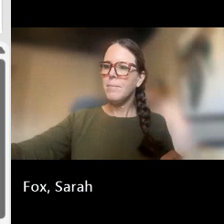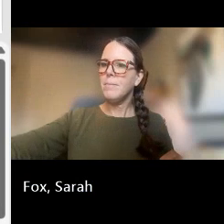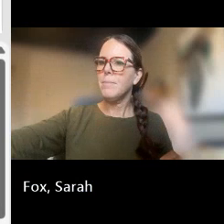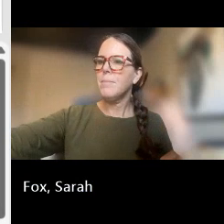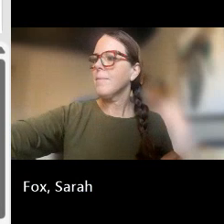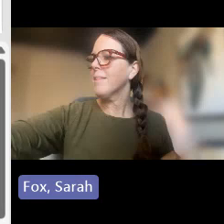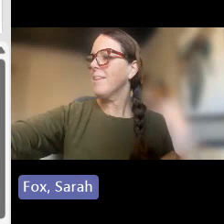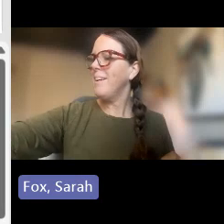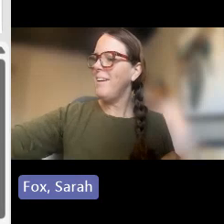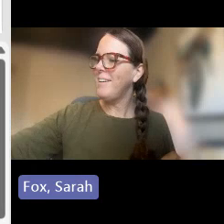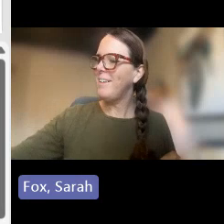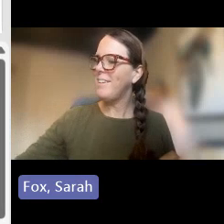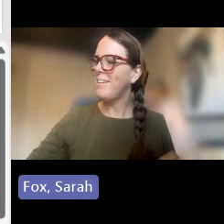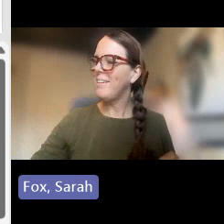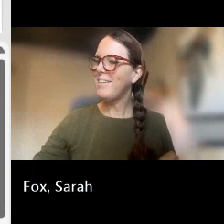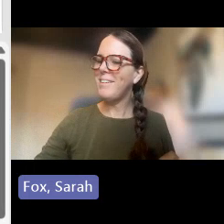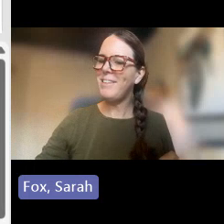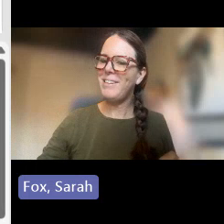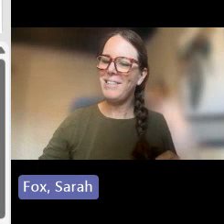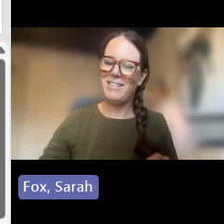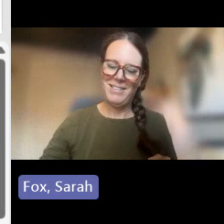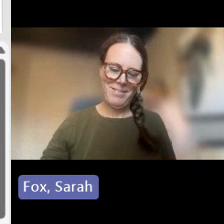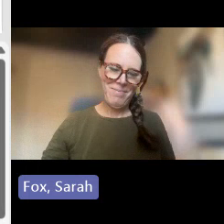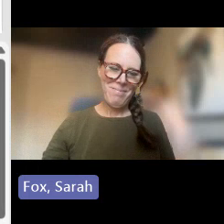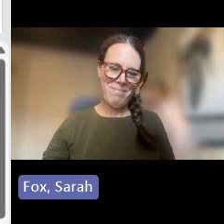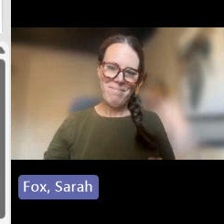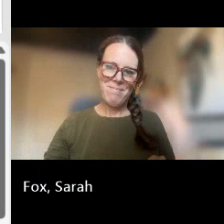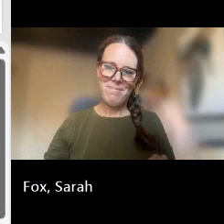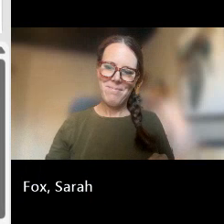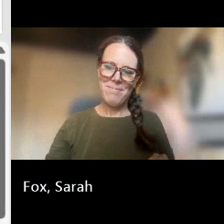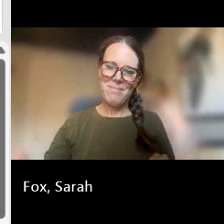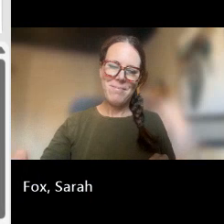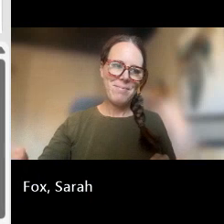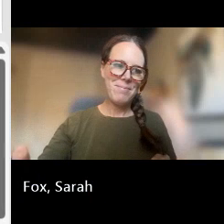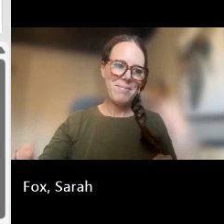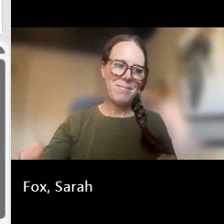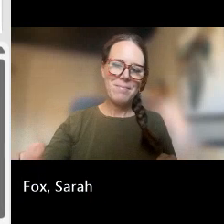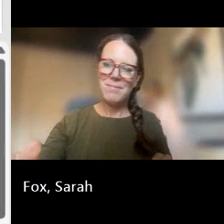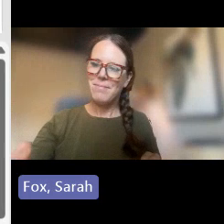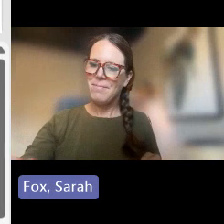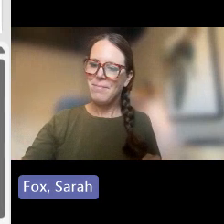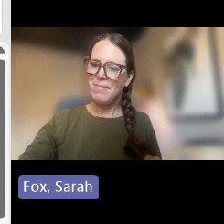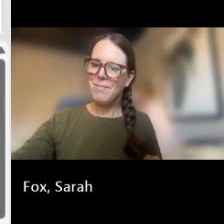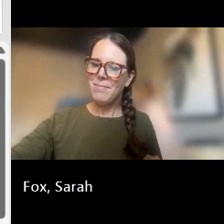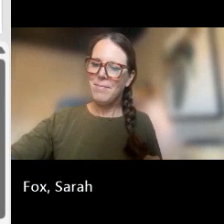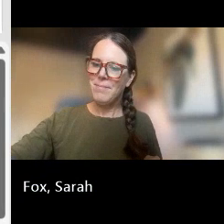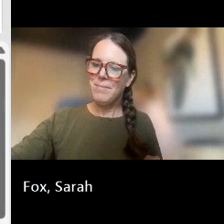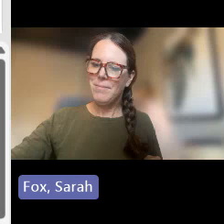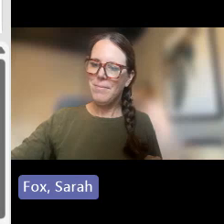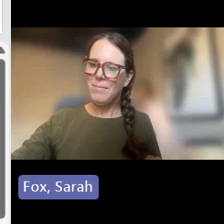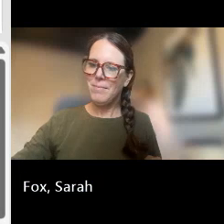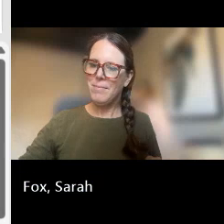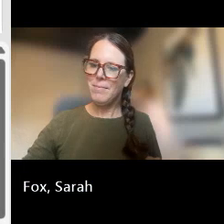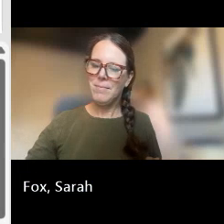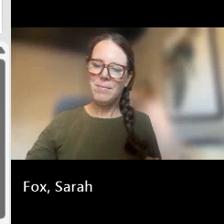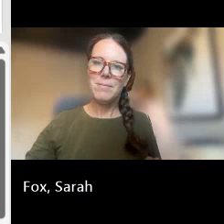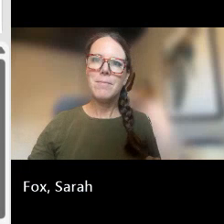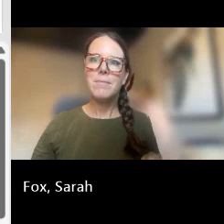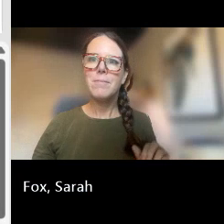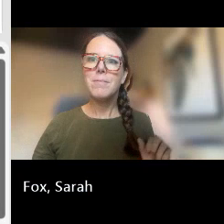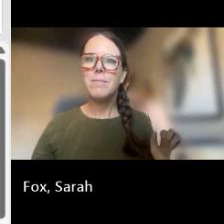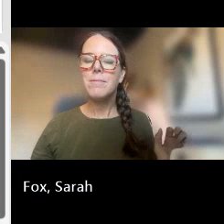my golf game. Both are not good. So what I would say is I am familiar with Sean Jansen. To Christie's point, he